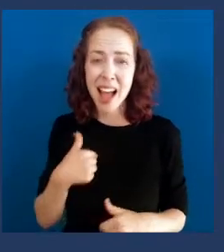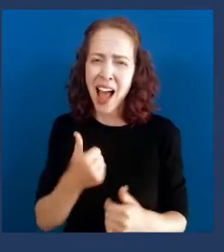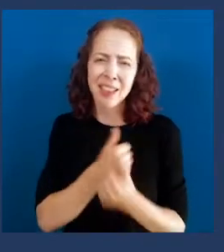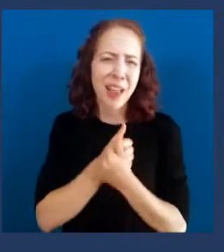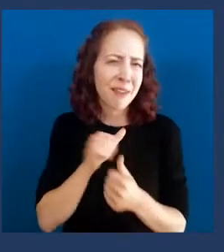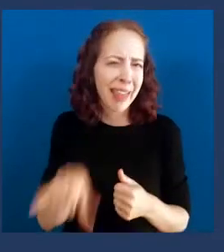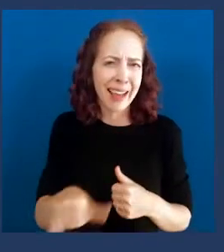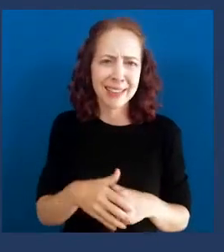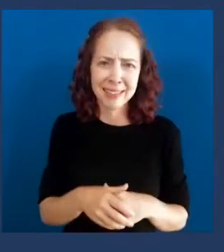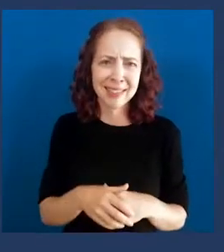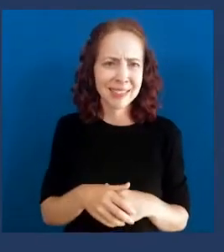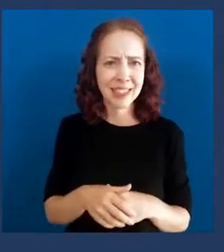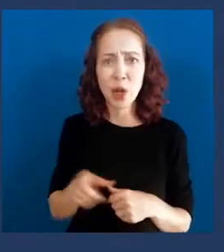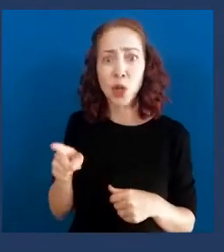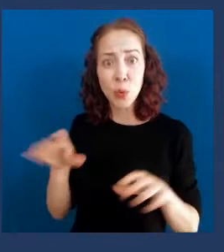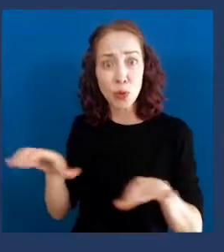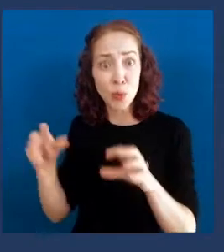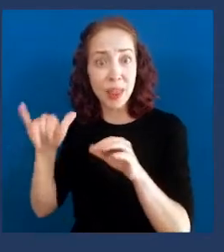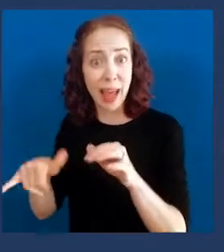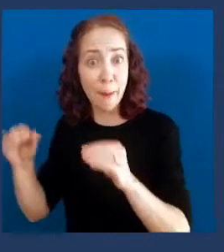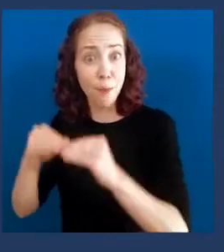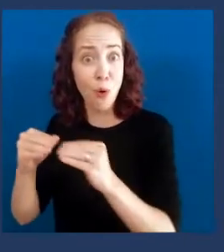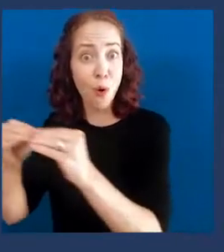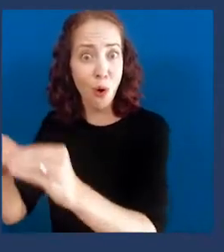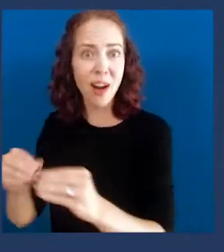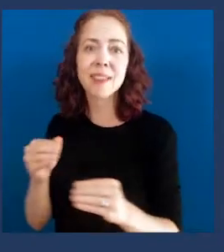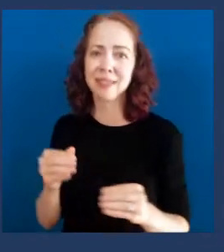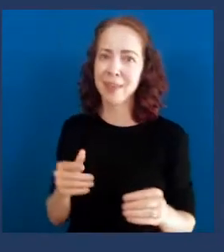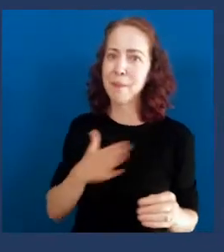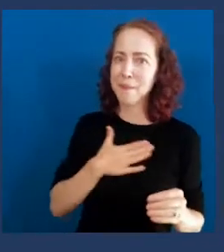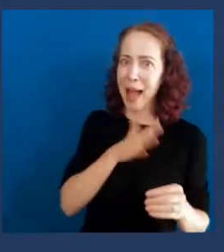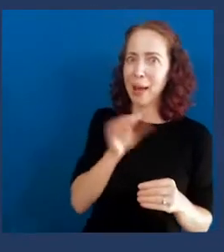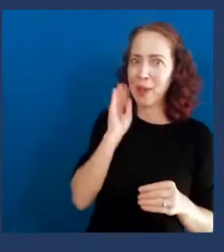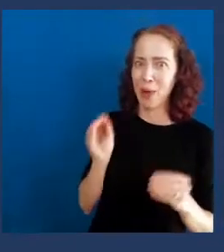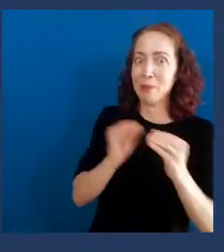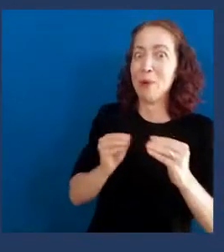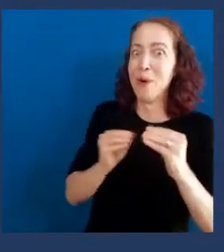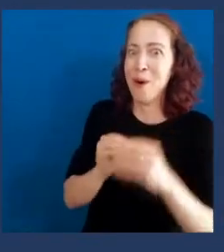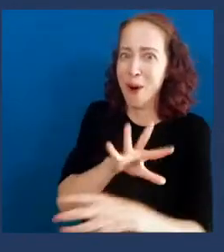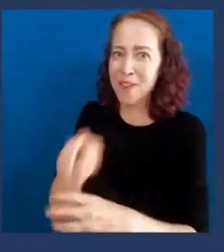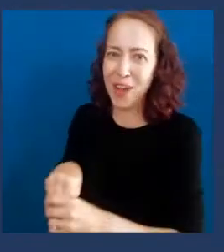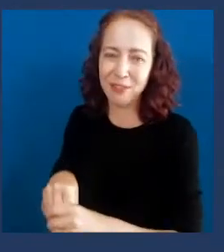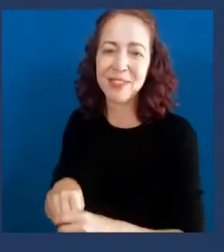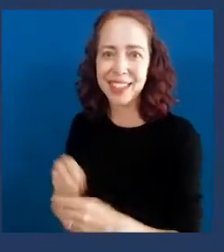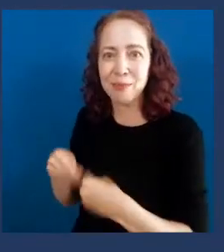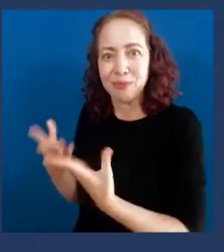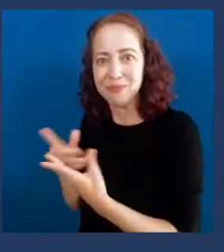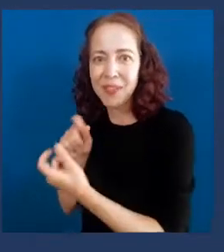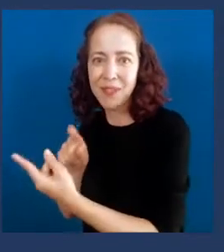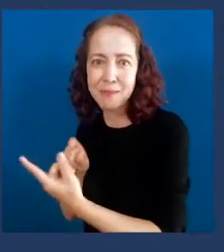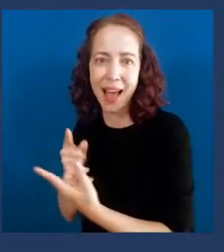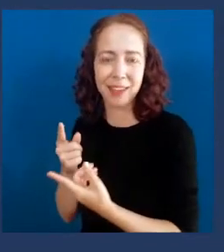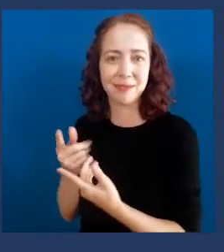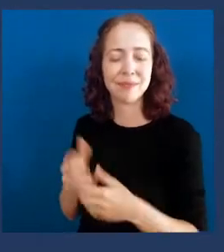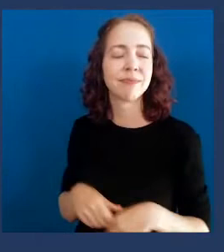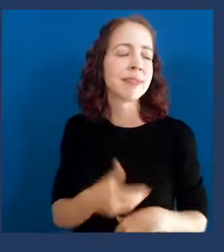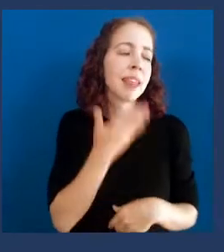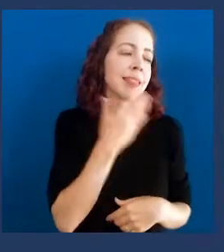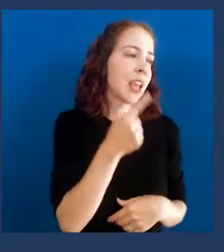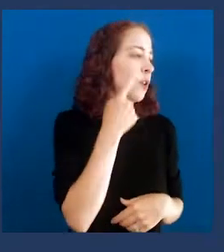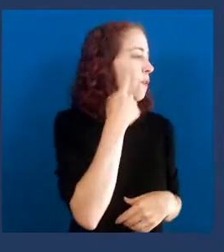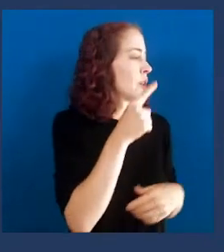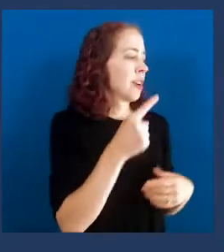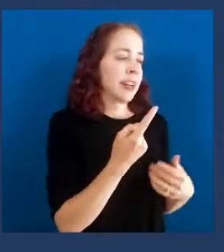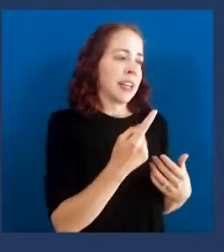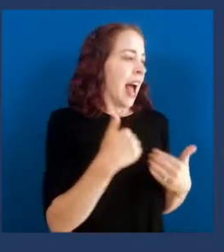I love that. So the more you do that, the more you're going to see Andersen engage and giving feedback and sharing ideas. Thank you for having a voice.